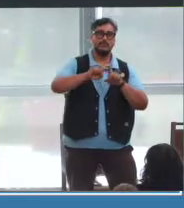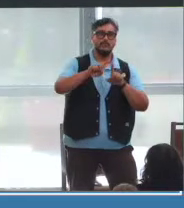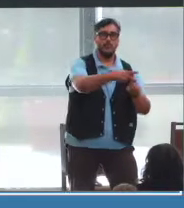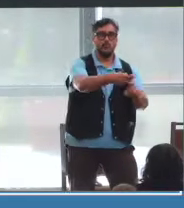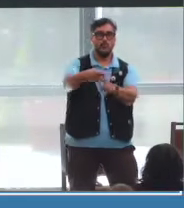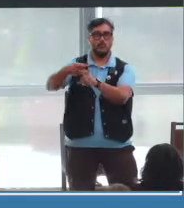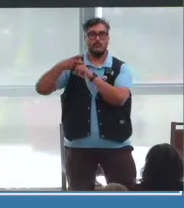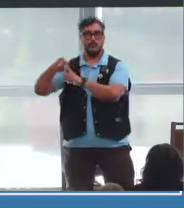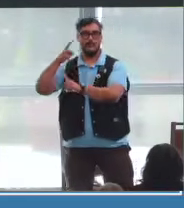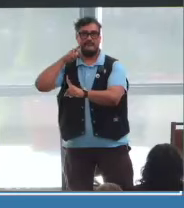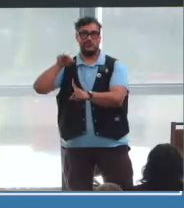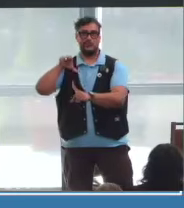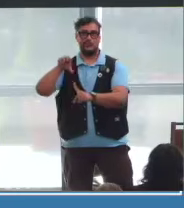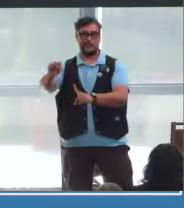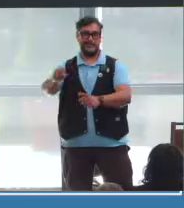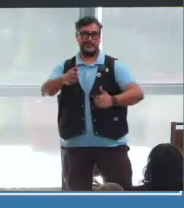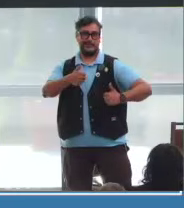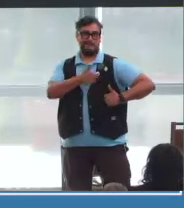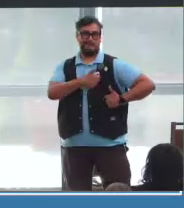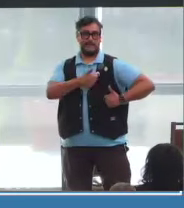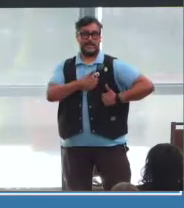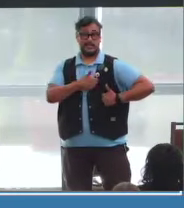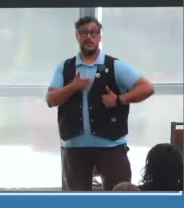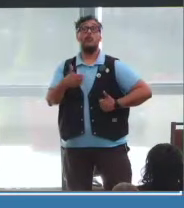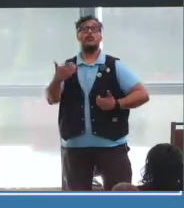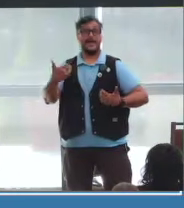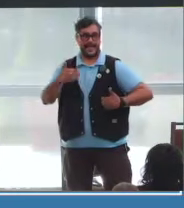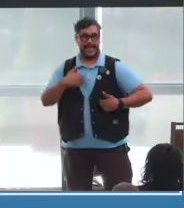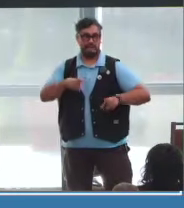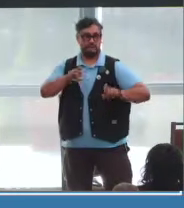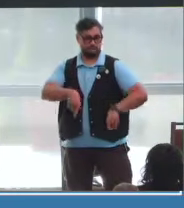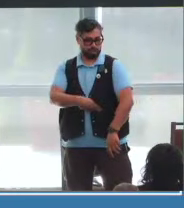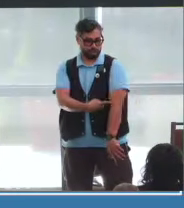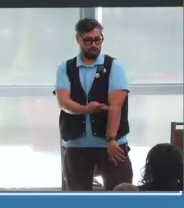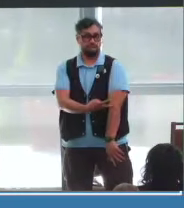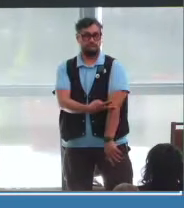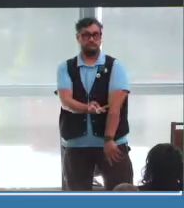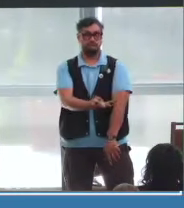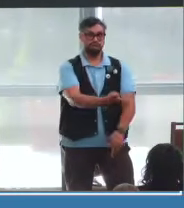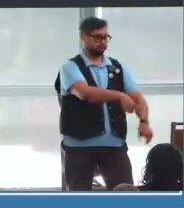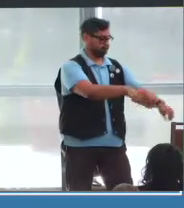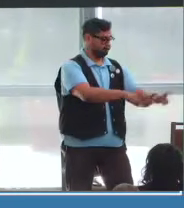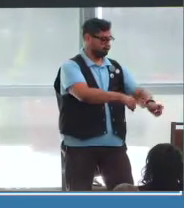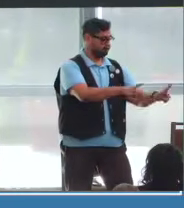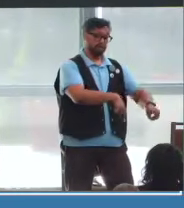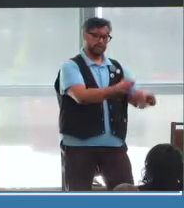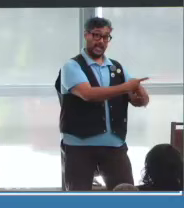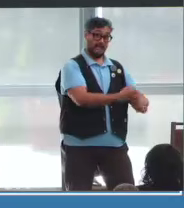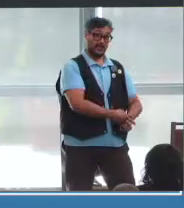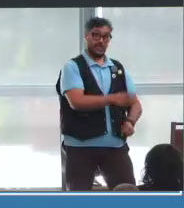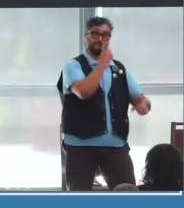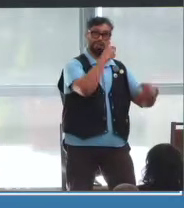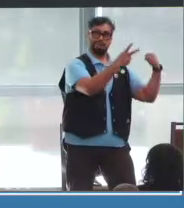US military had blood drawn every year, and the blood was stored in a national